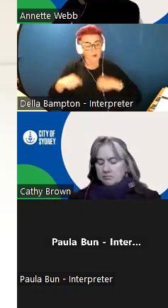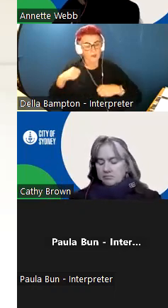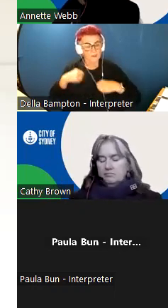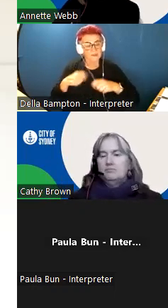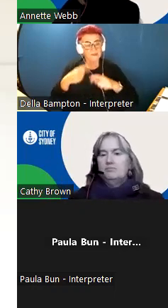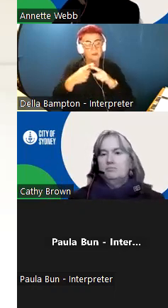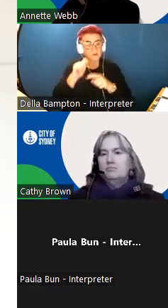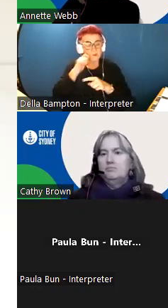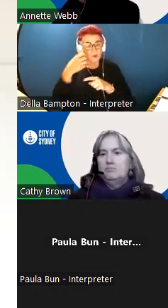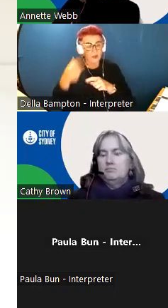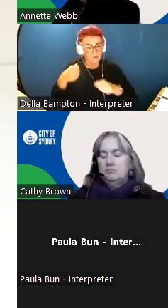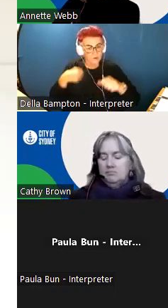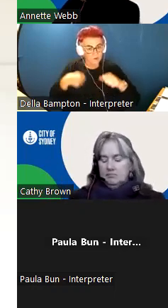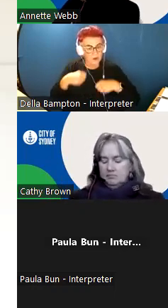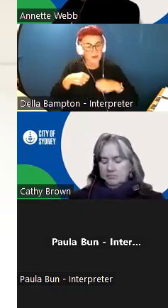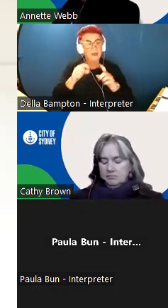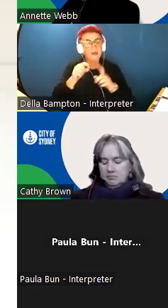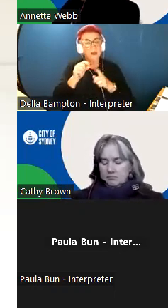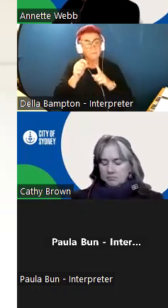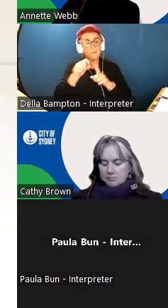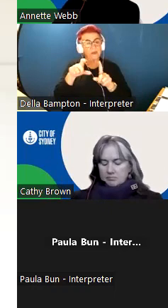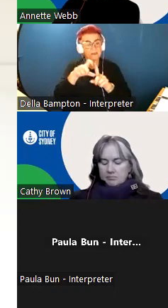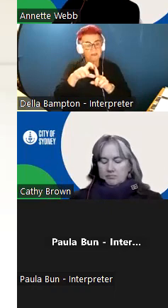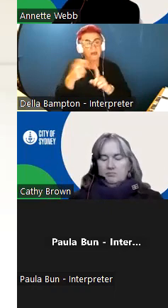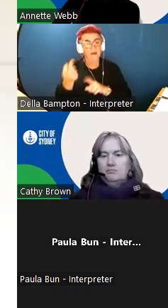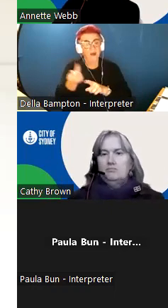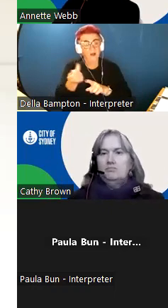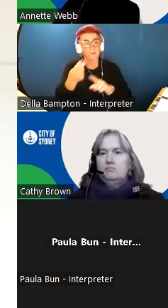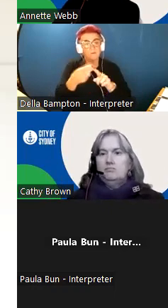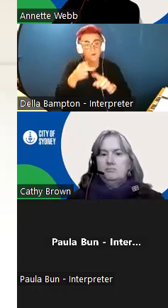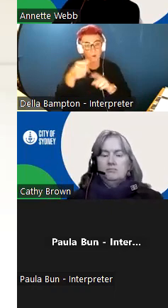development opportunities offered by the city to all tenants during the tenancy.